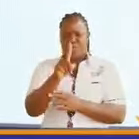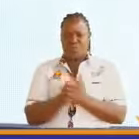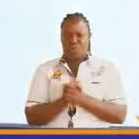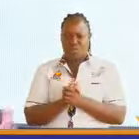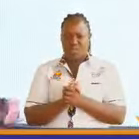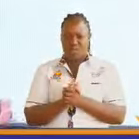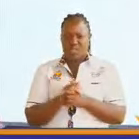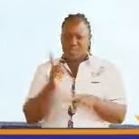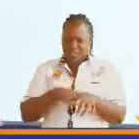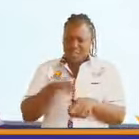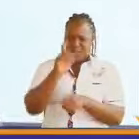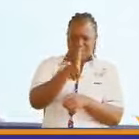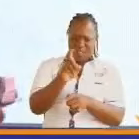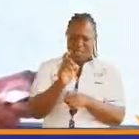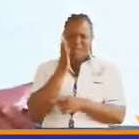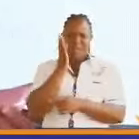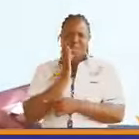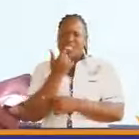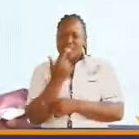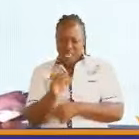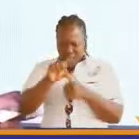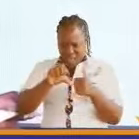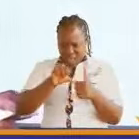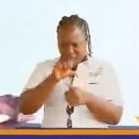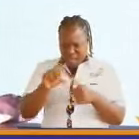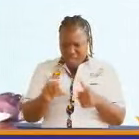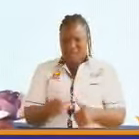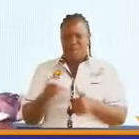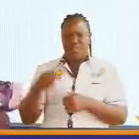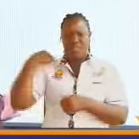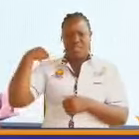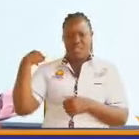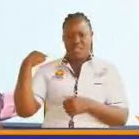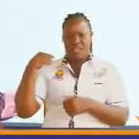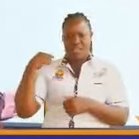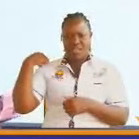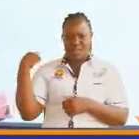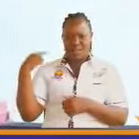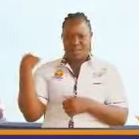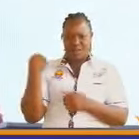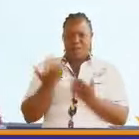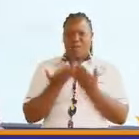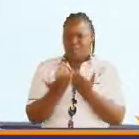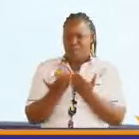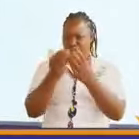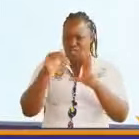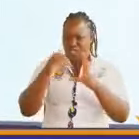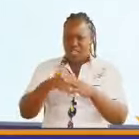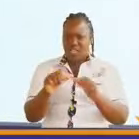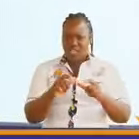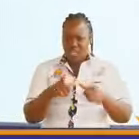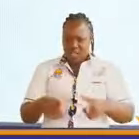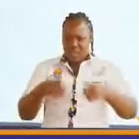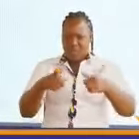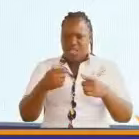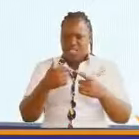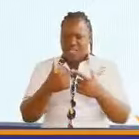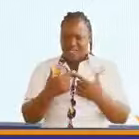as fishermen, we have a saying about the captain of the ship. The captain of a boat in Luo is called